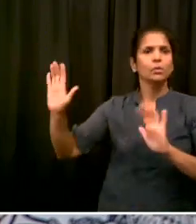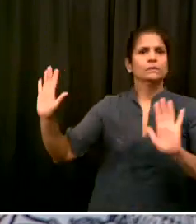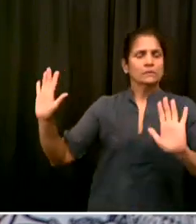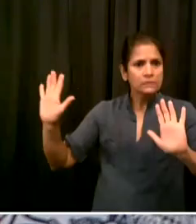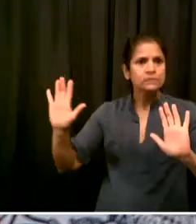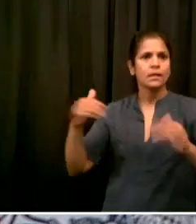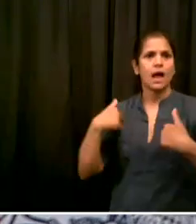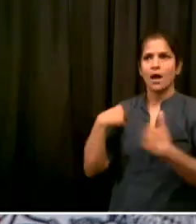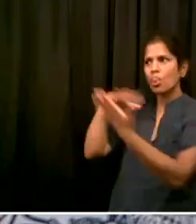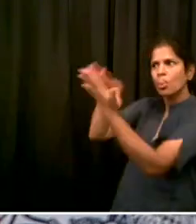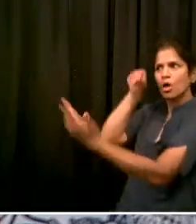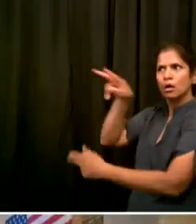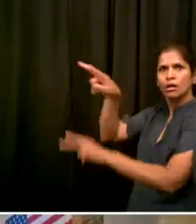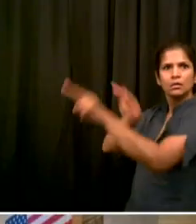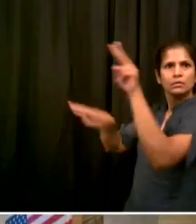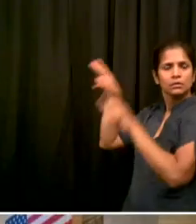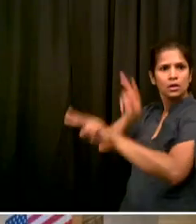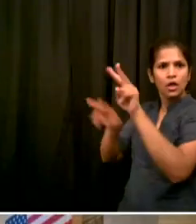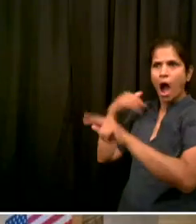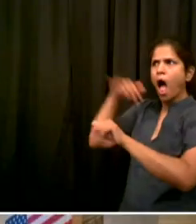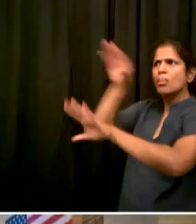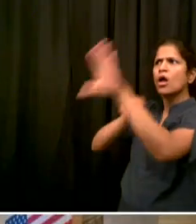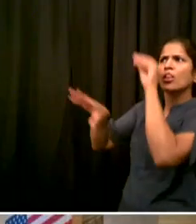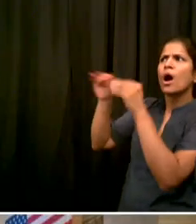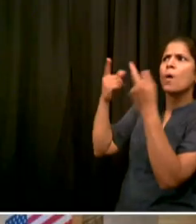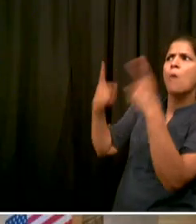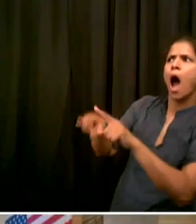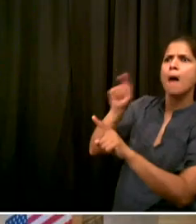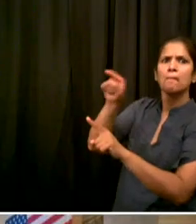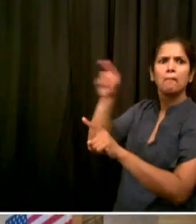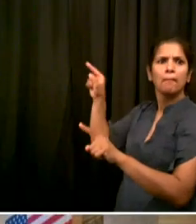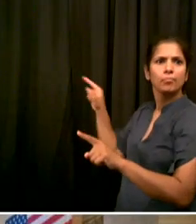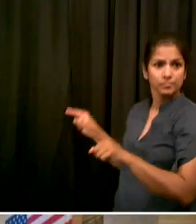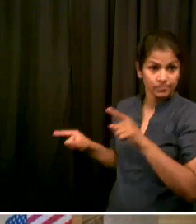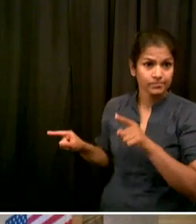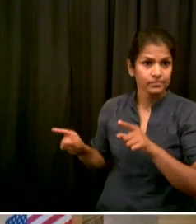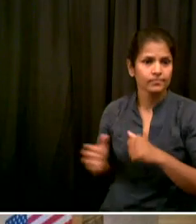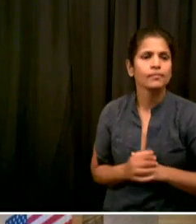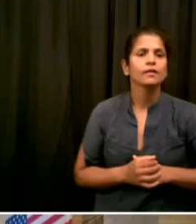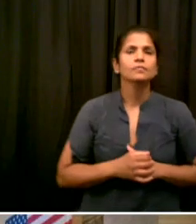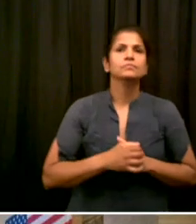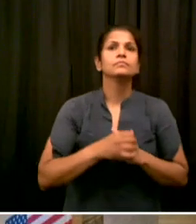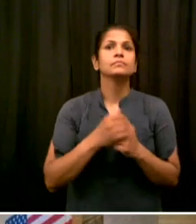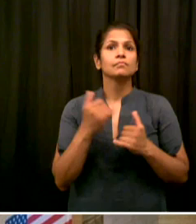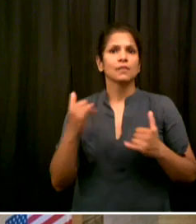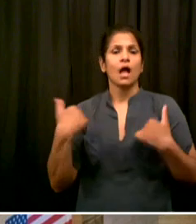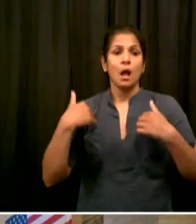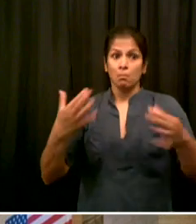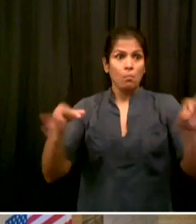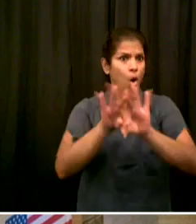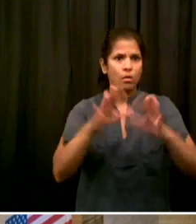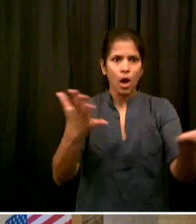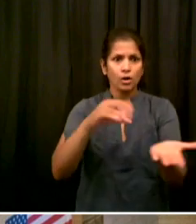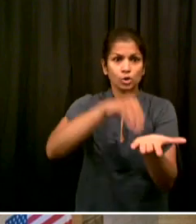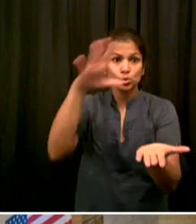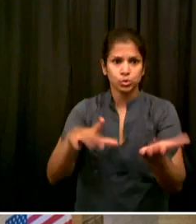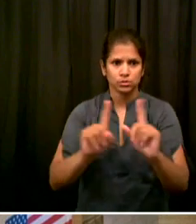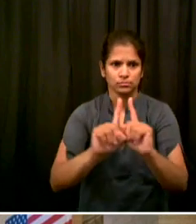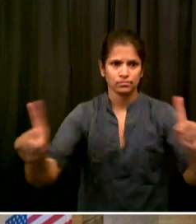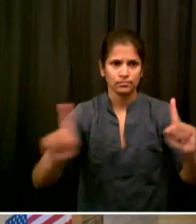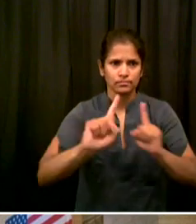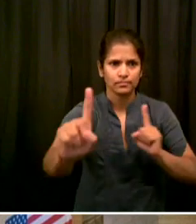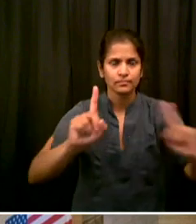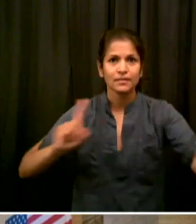effective, observing the social distancing, and of course, regularly getting tested. Now, here's